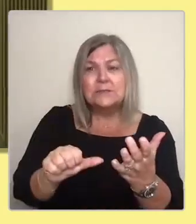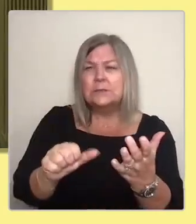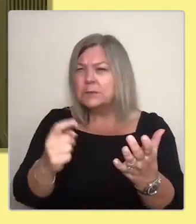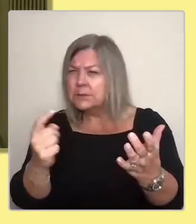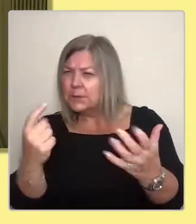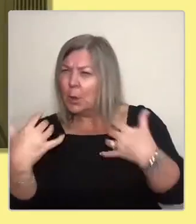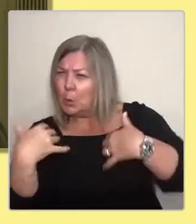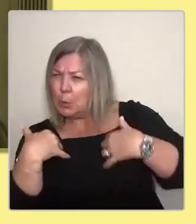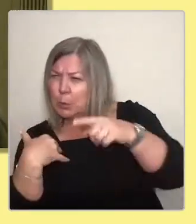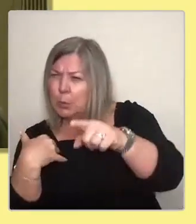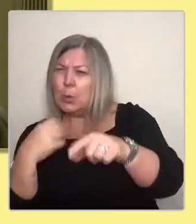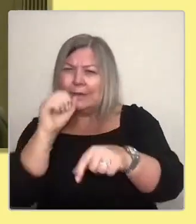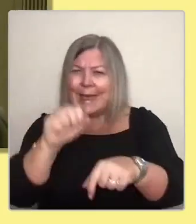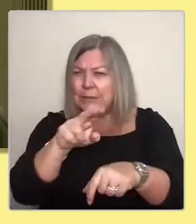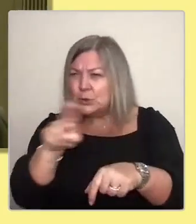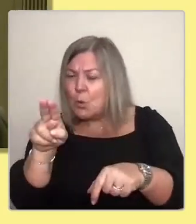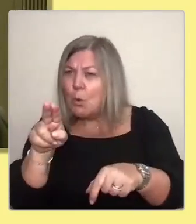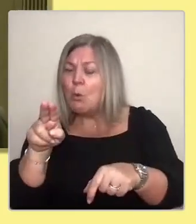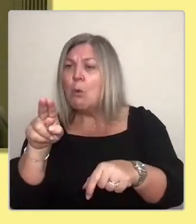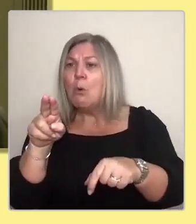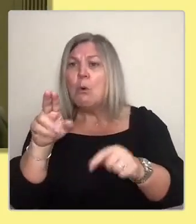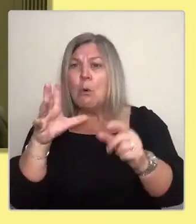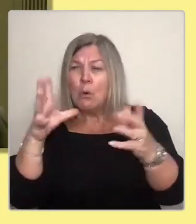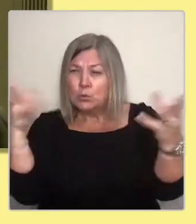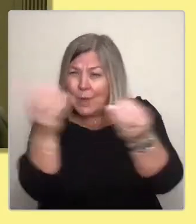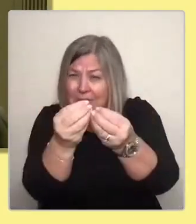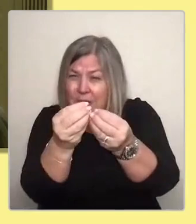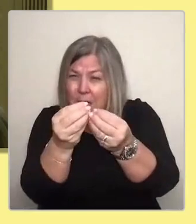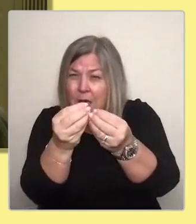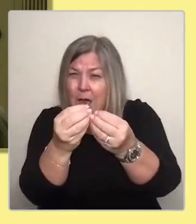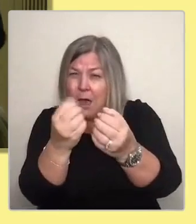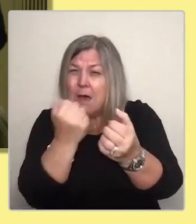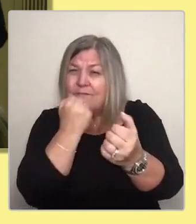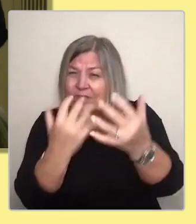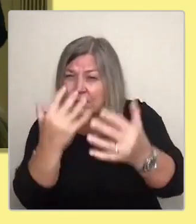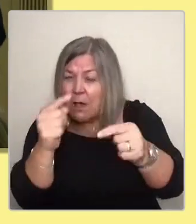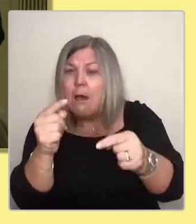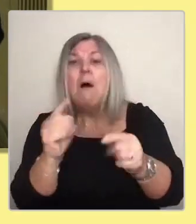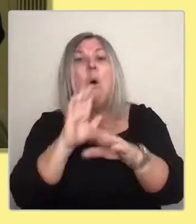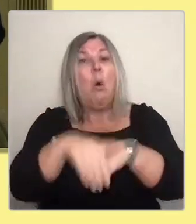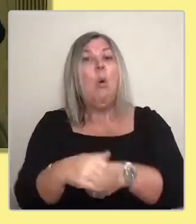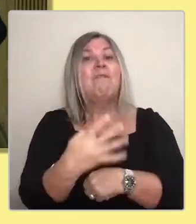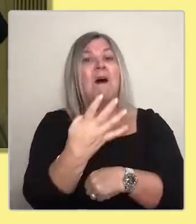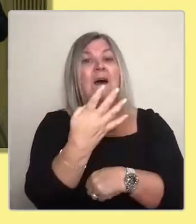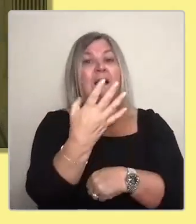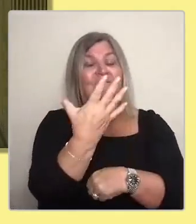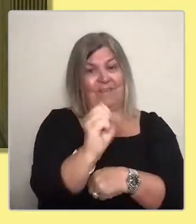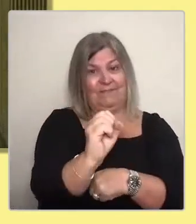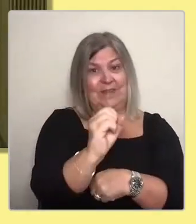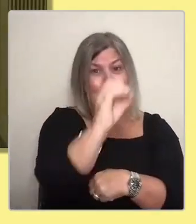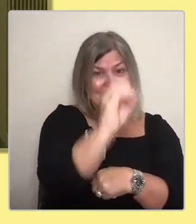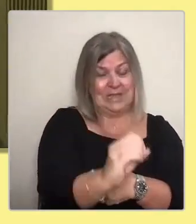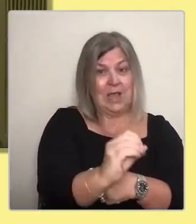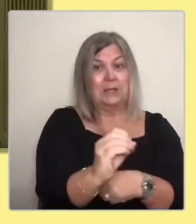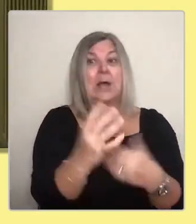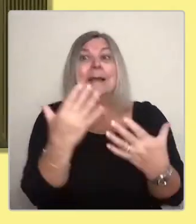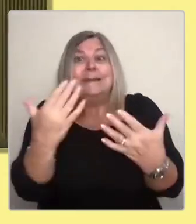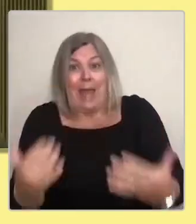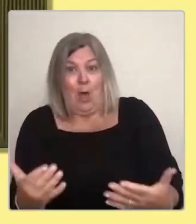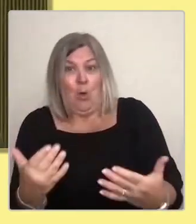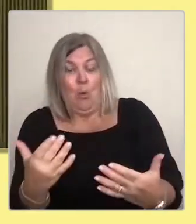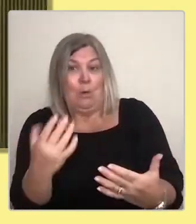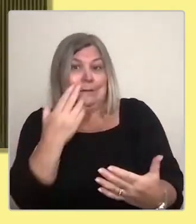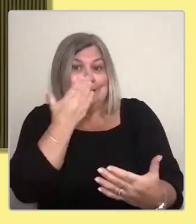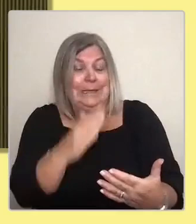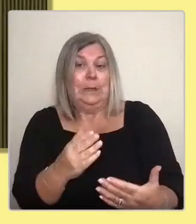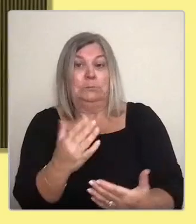were combined. And also we've had a poll out yesterday which put independents on 52%. So I think this is definitely a strategy that